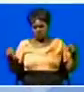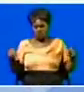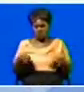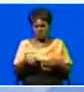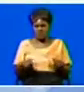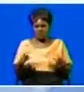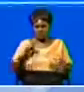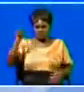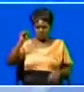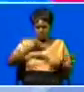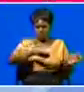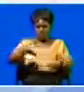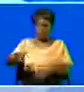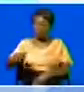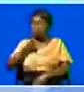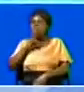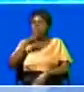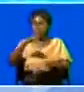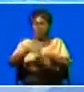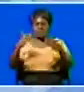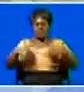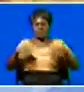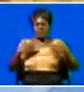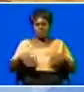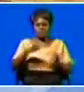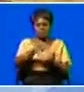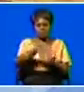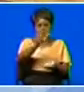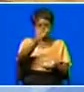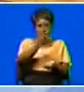Away from politics, flood victims in Kipini Ward in Tana River have chosen